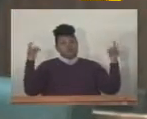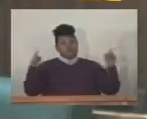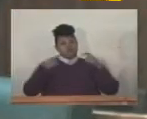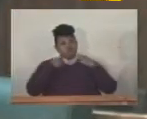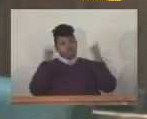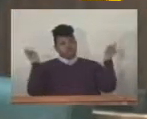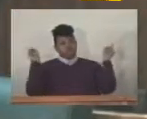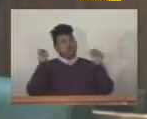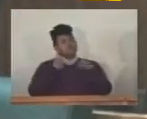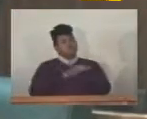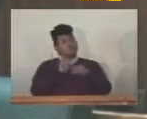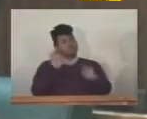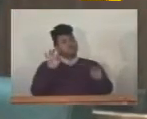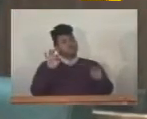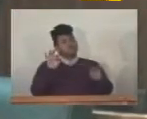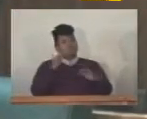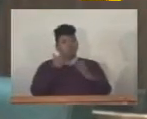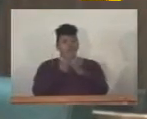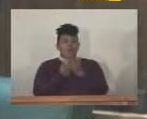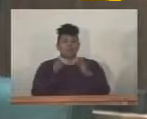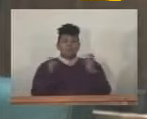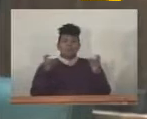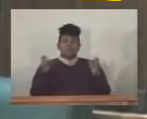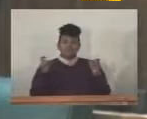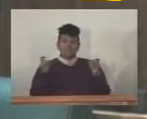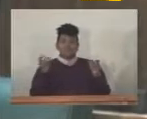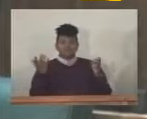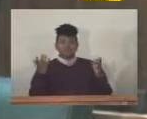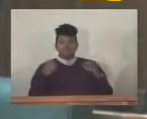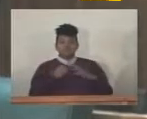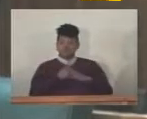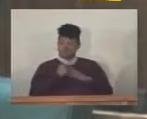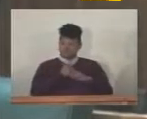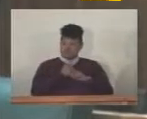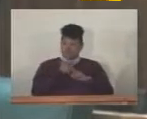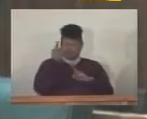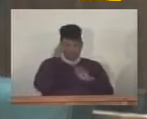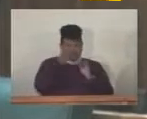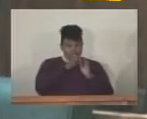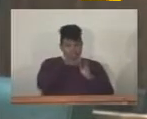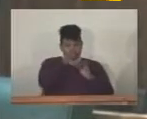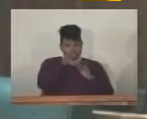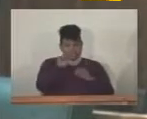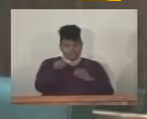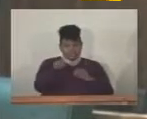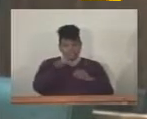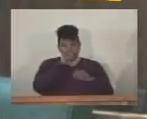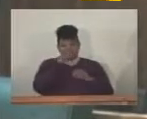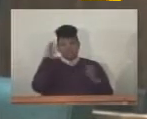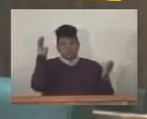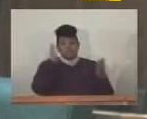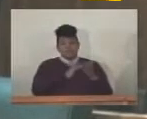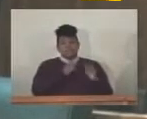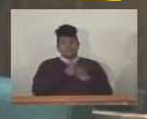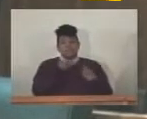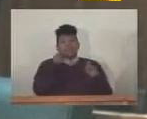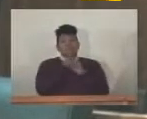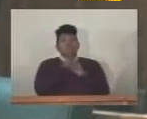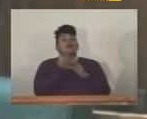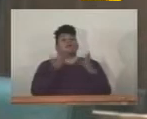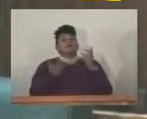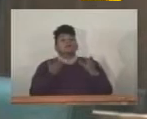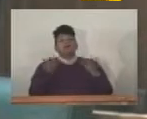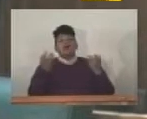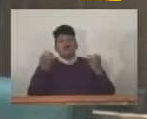effective, and well managed, and the context for the extension is mitigation against the impact that it may